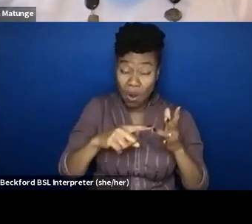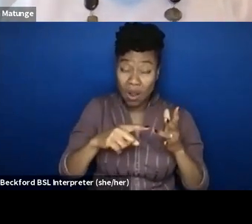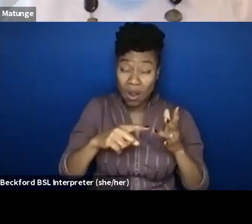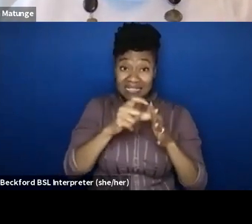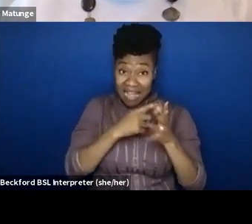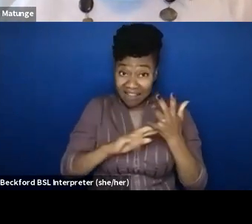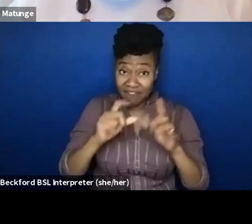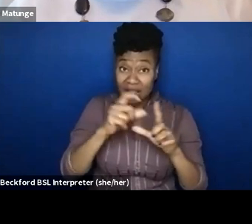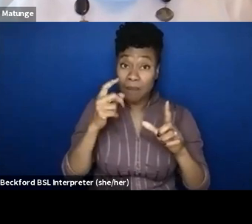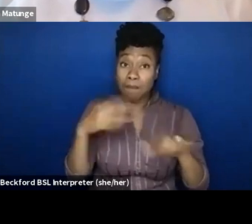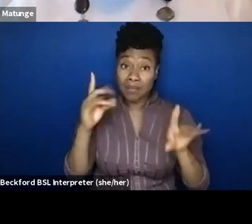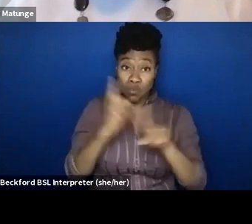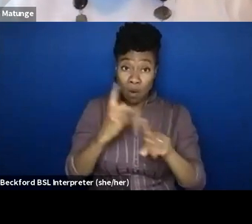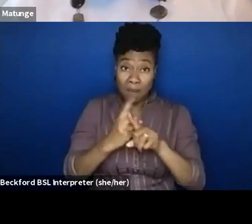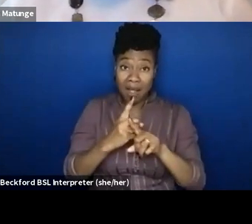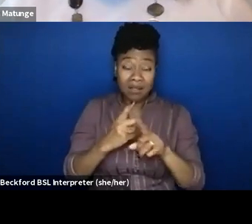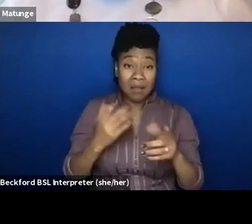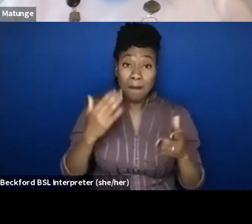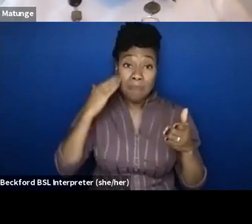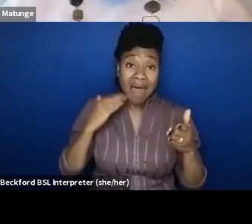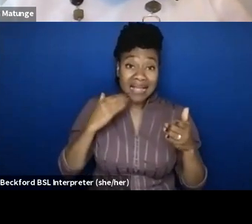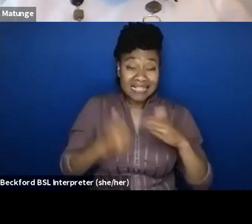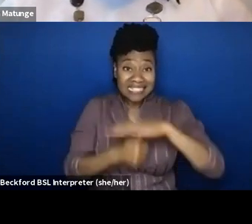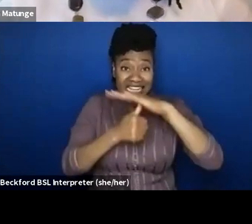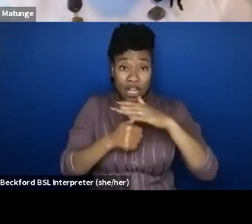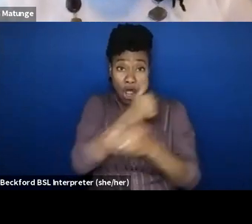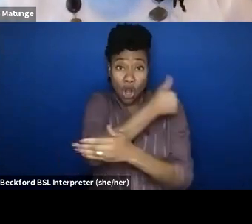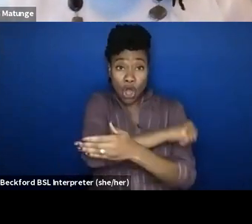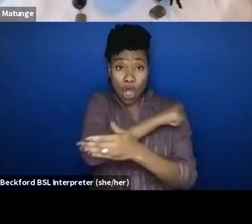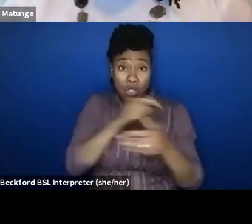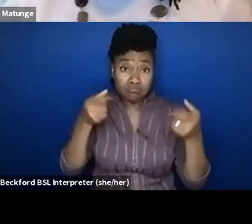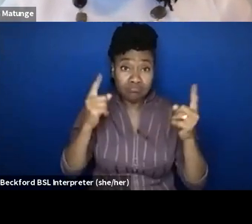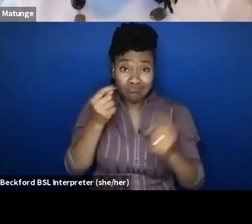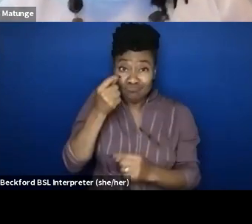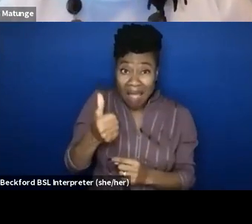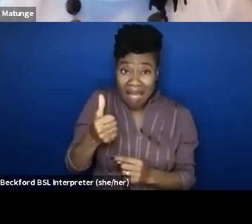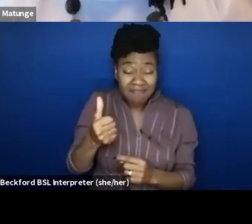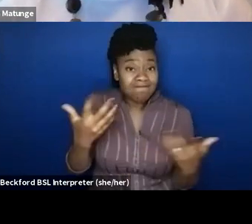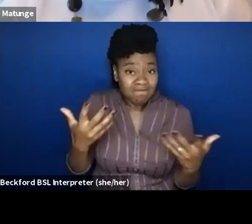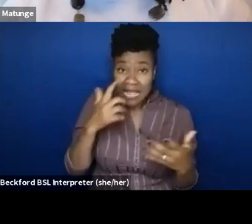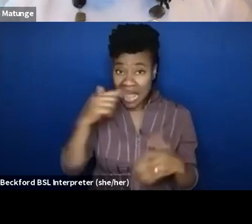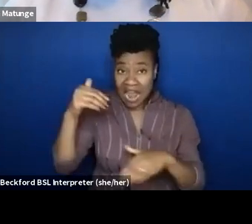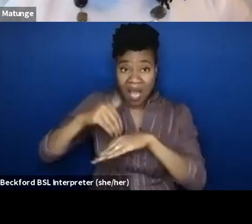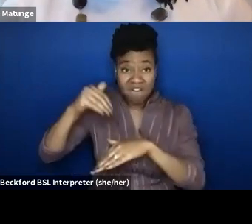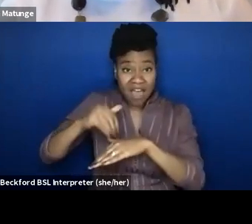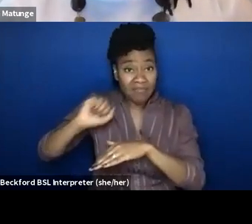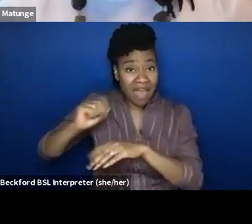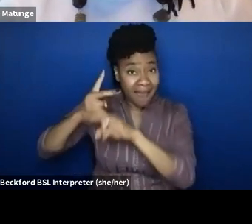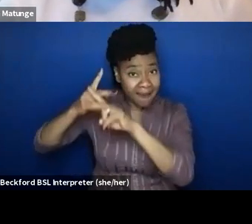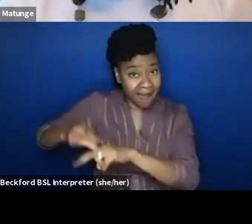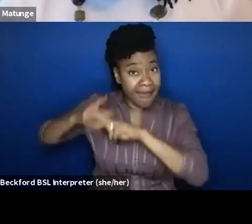can impact their care. So the final question from the networks, it